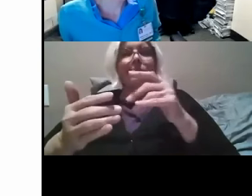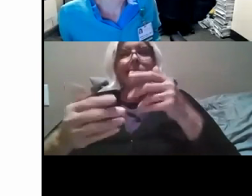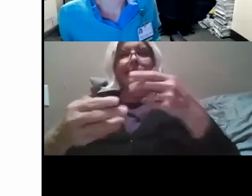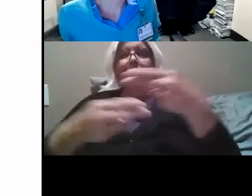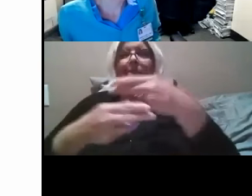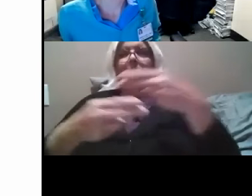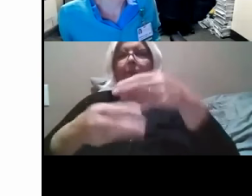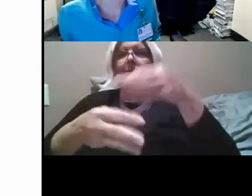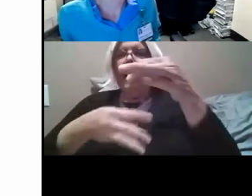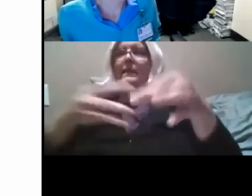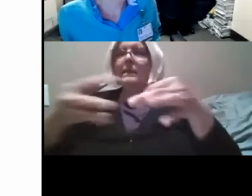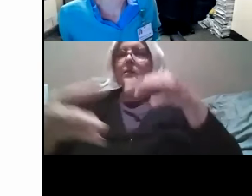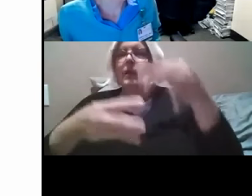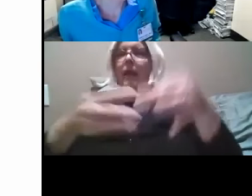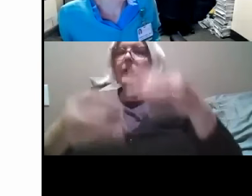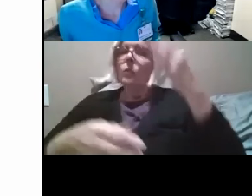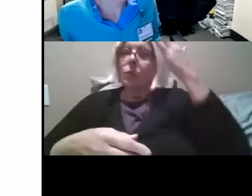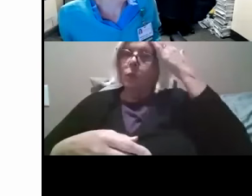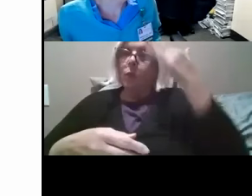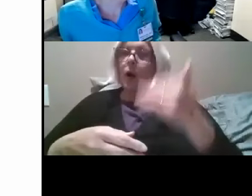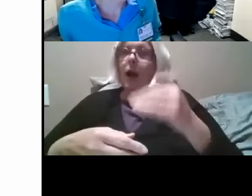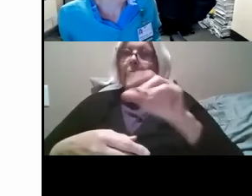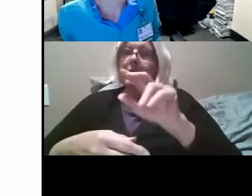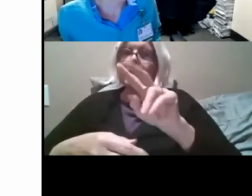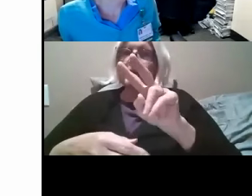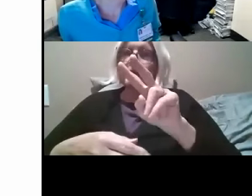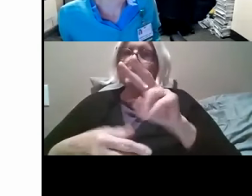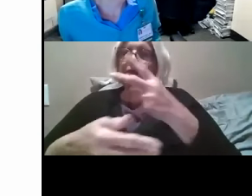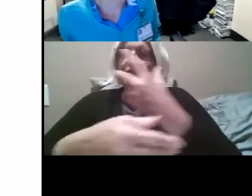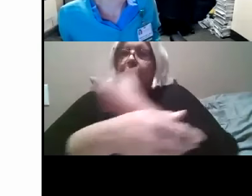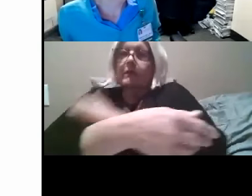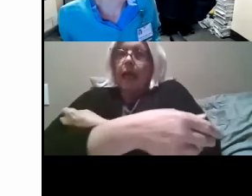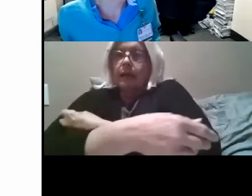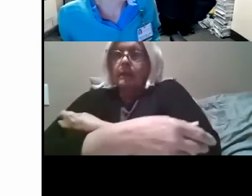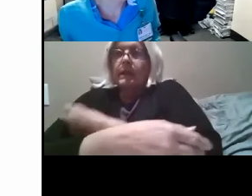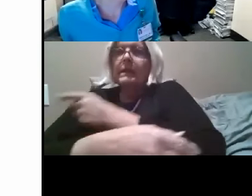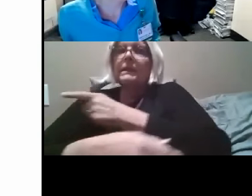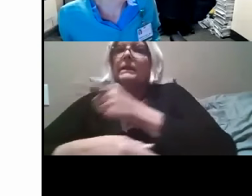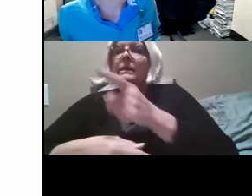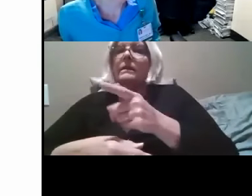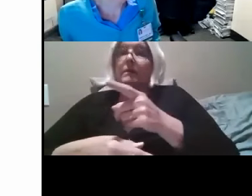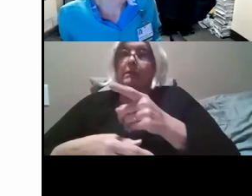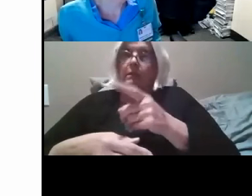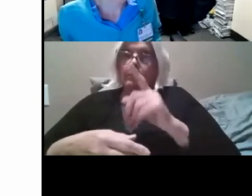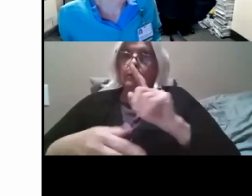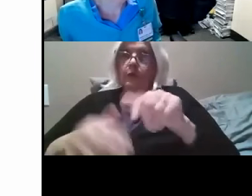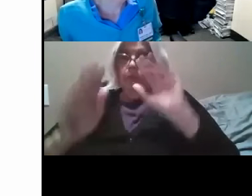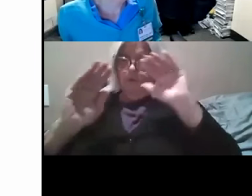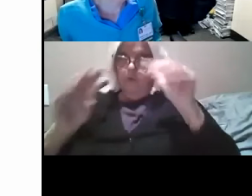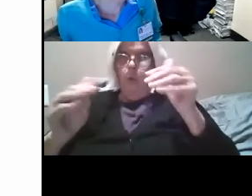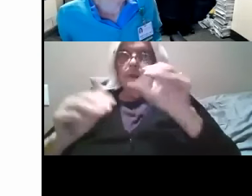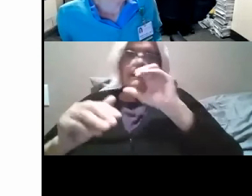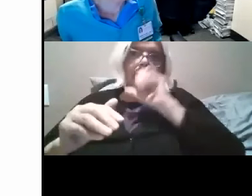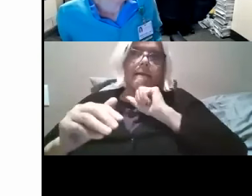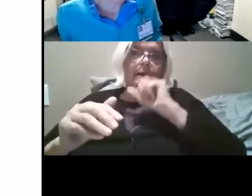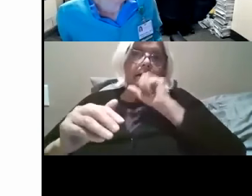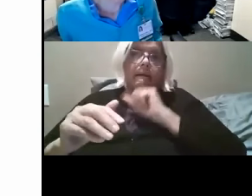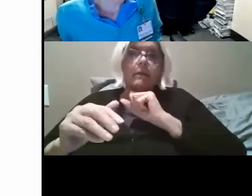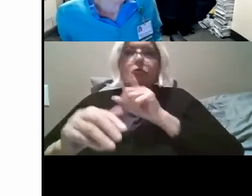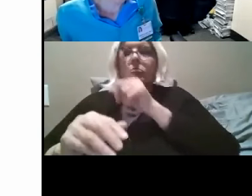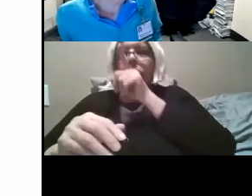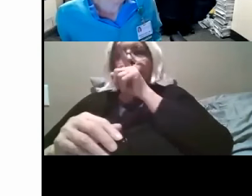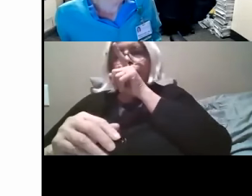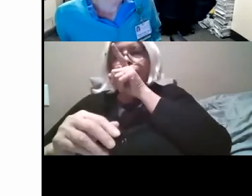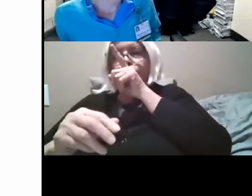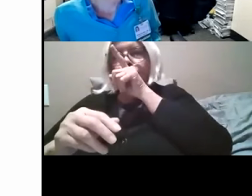bit earlier, but that younger children's immune systems just need less prompting to respond. So the dose is based